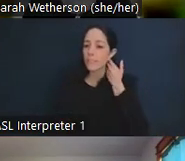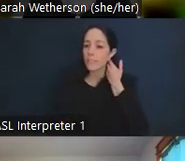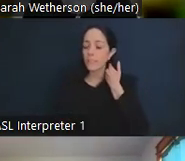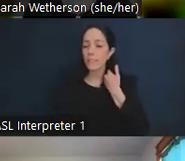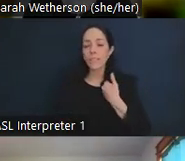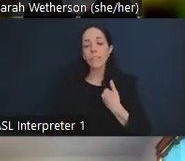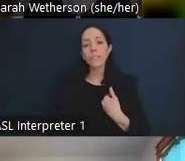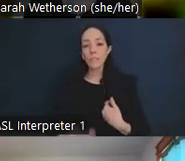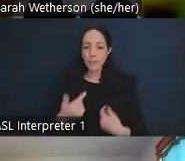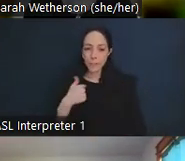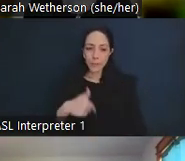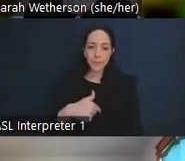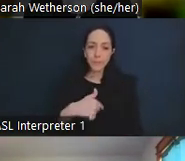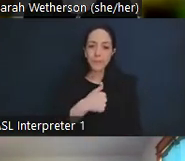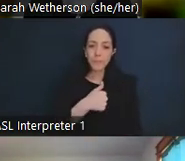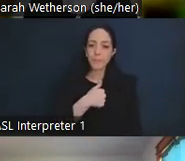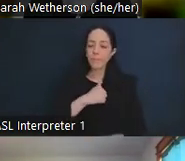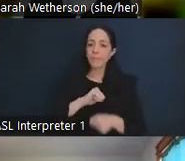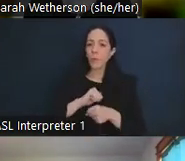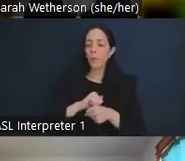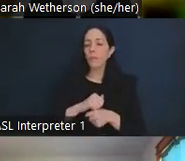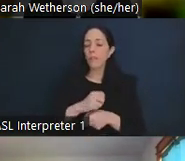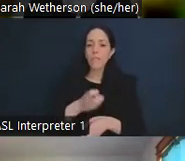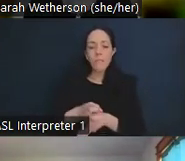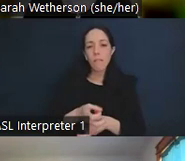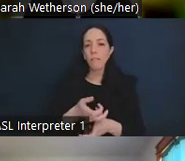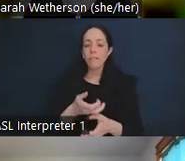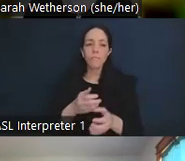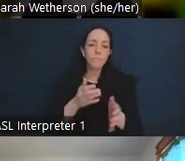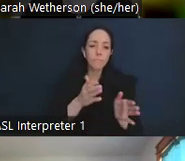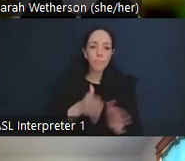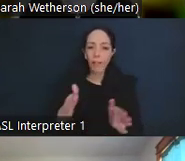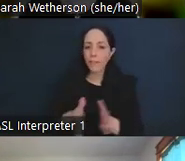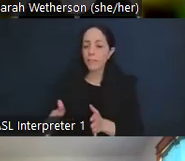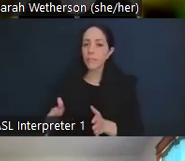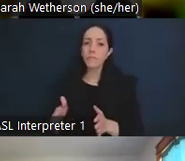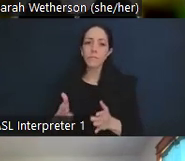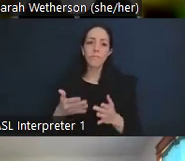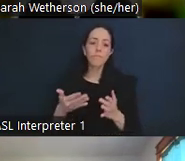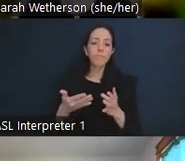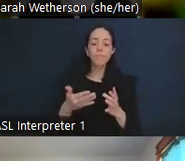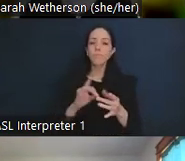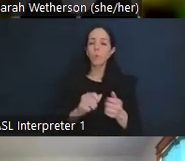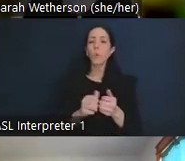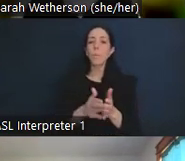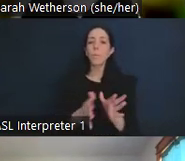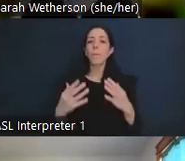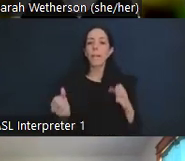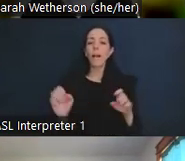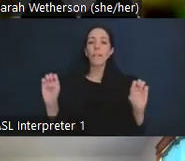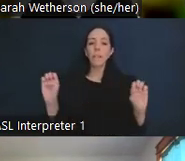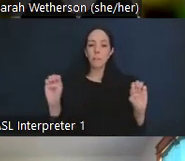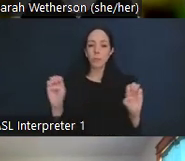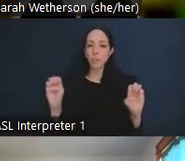We're very working very hard and doing a lot of planning around the public health emergency unwinding as